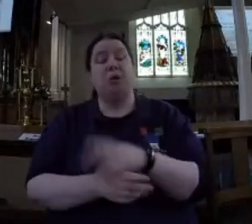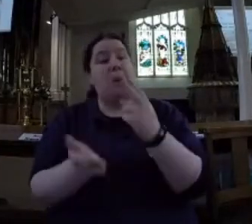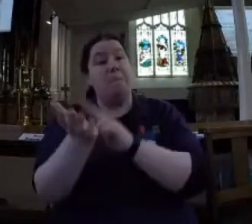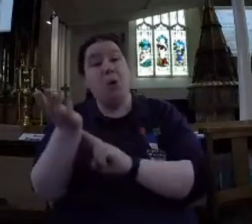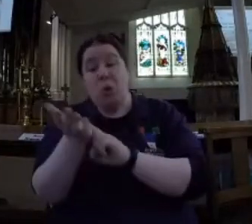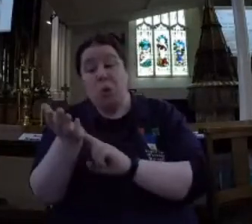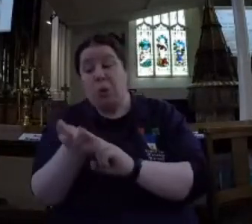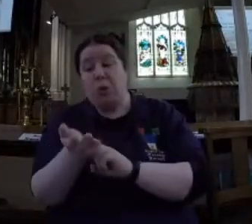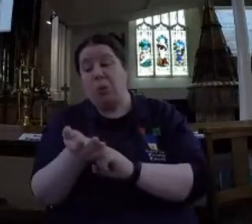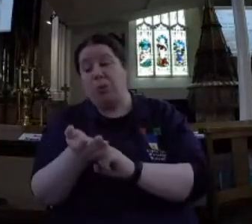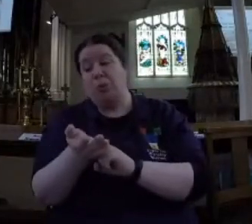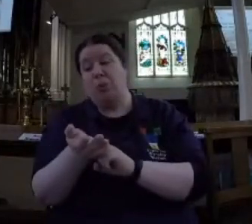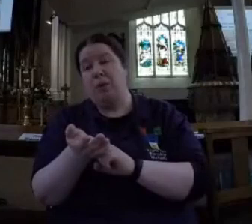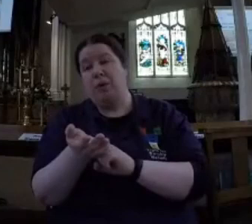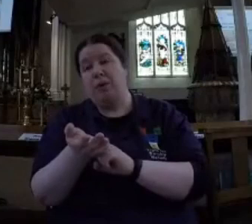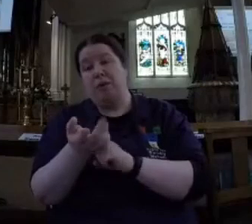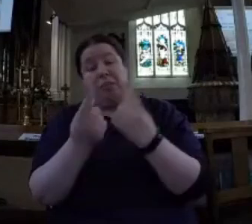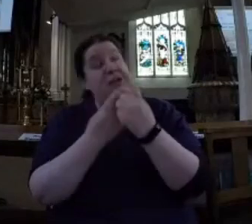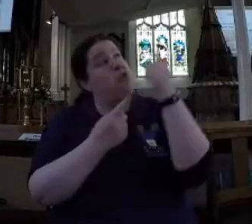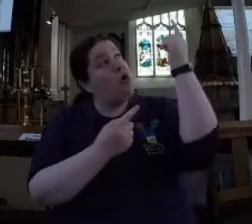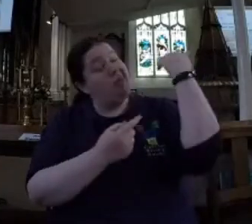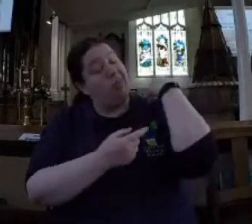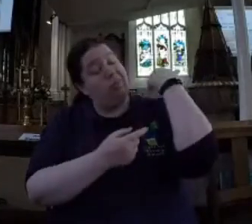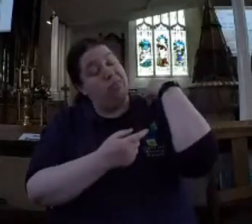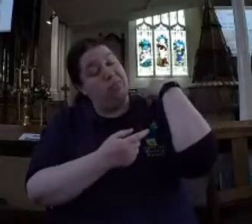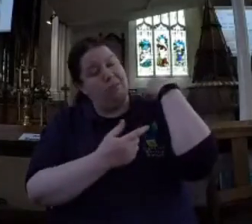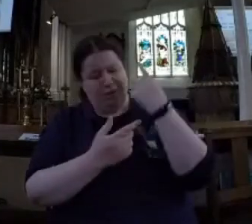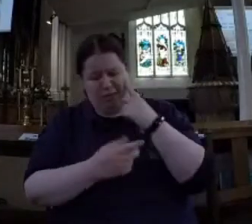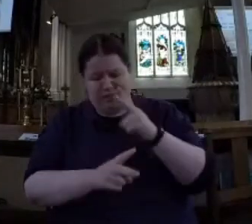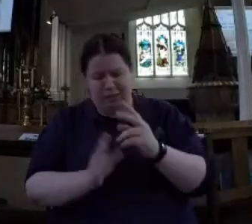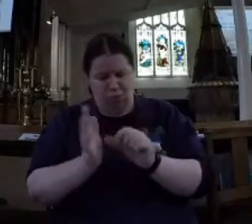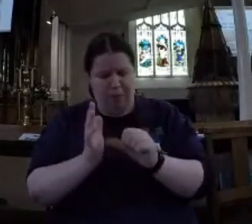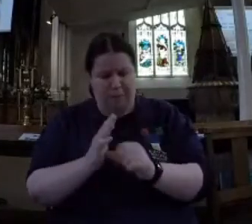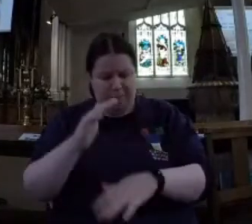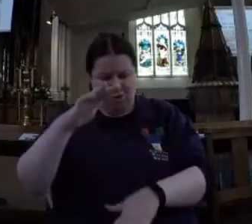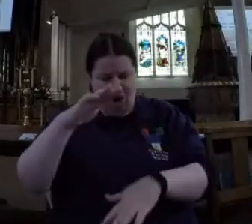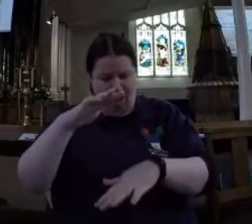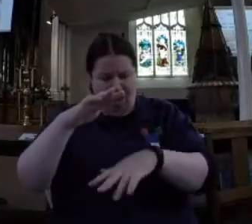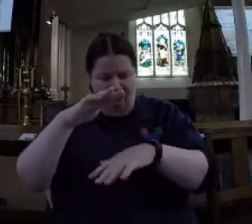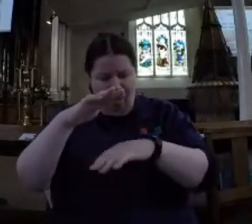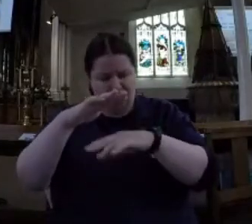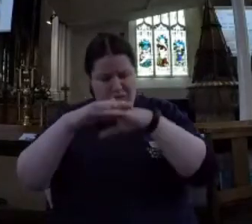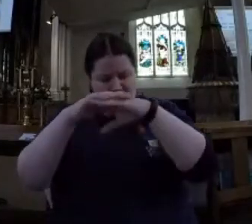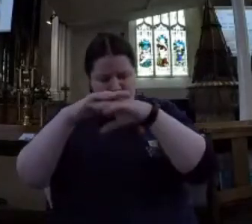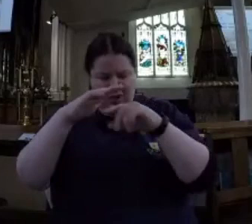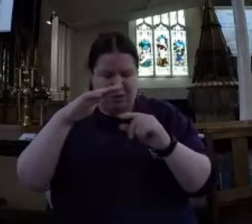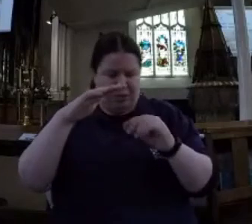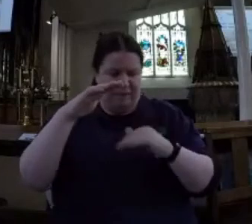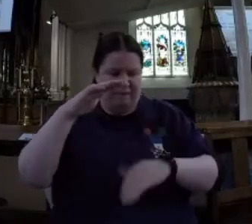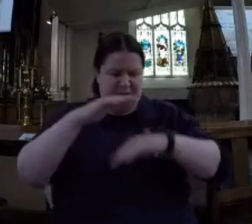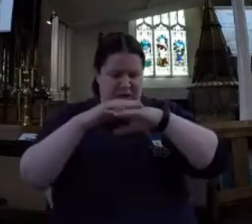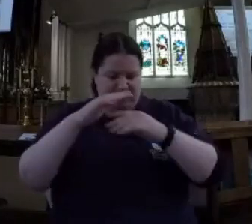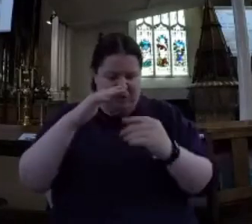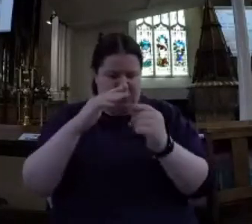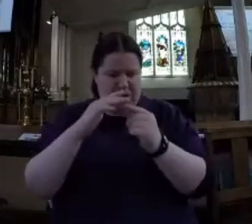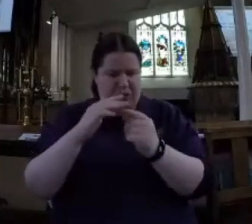Blue. That could be the things that God's called us to do, but can you see the problem? We filled our lives with the small things, so